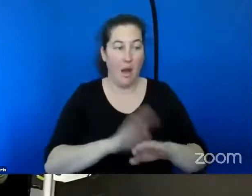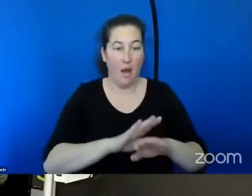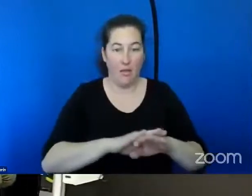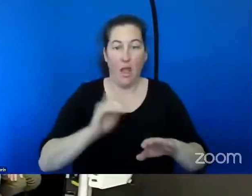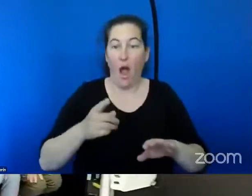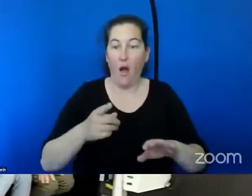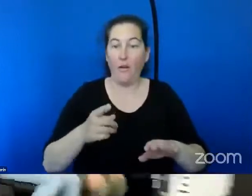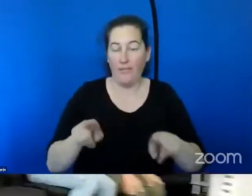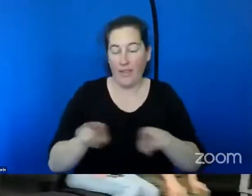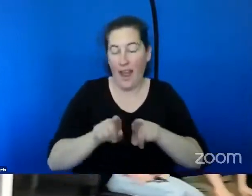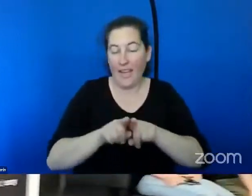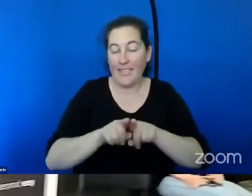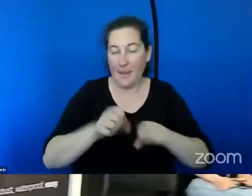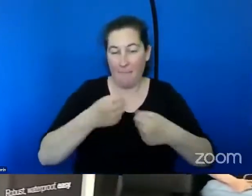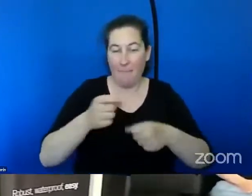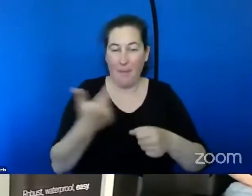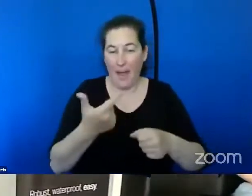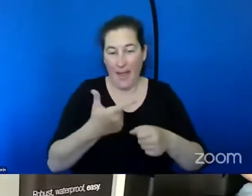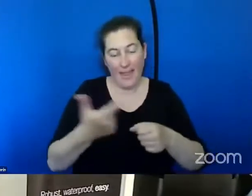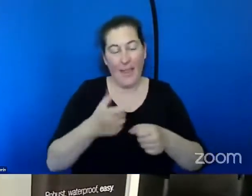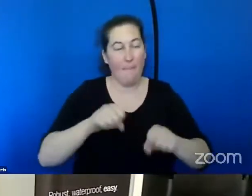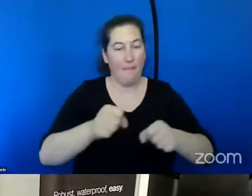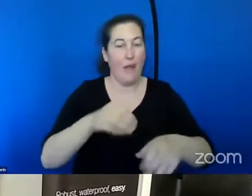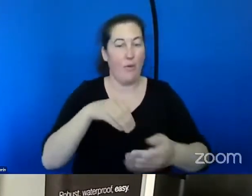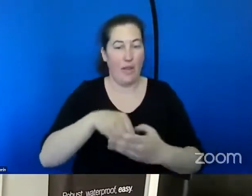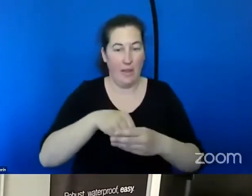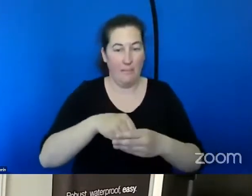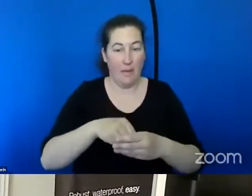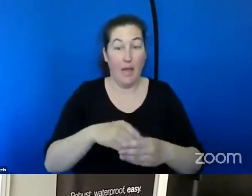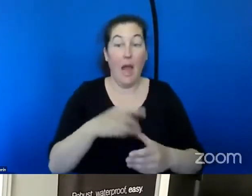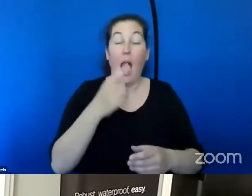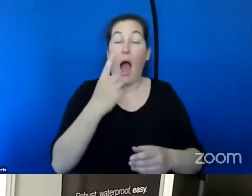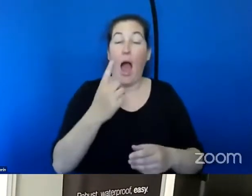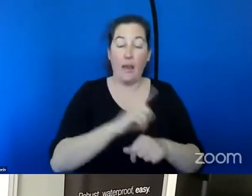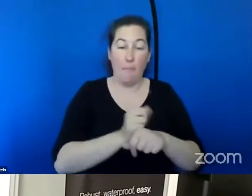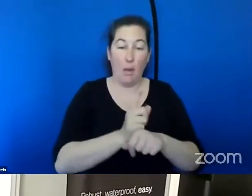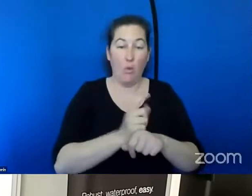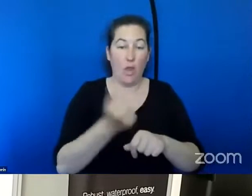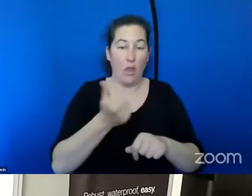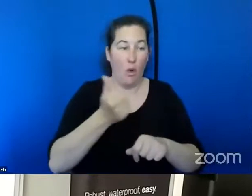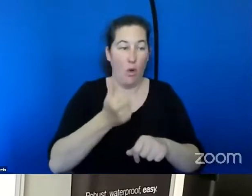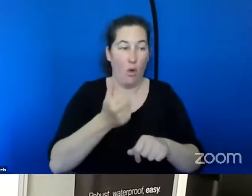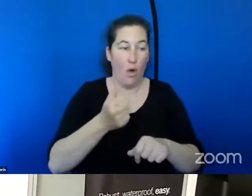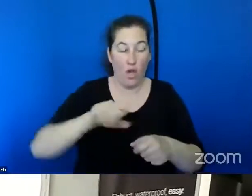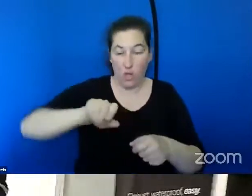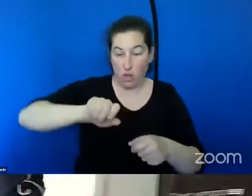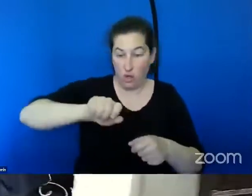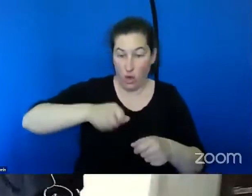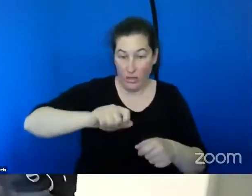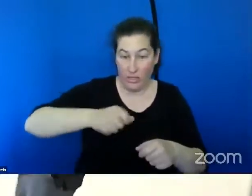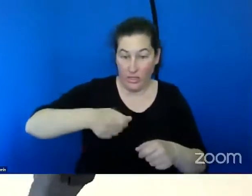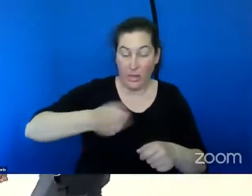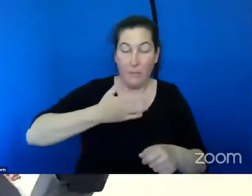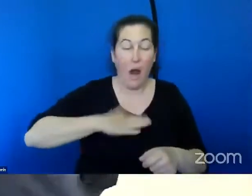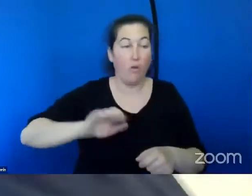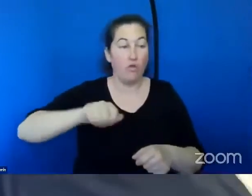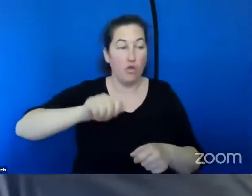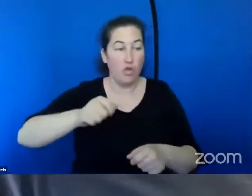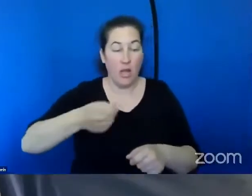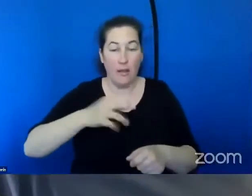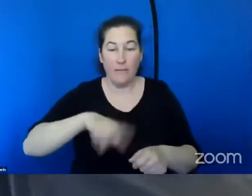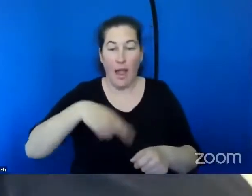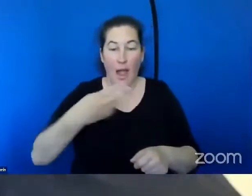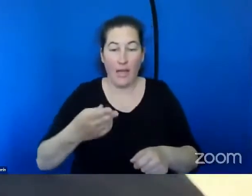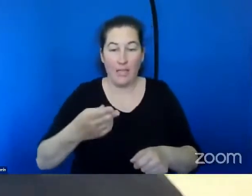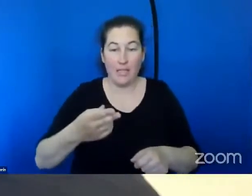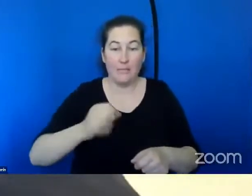into the lock, as if he was letting himself in through a front door. 212. He's right on track to better this